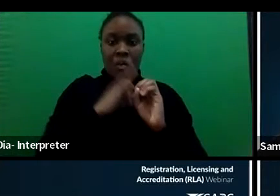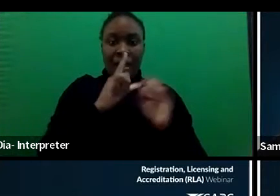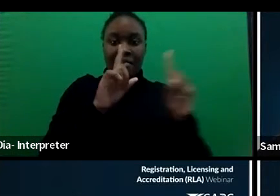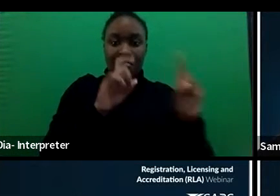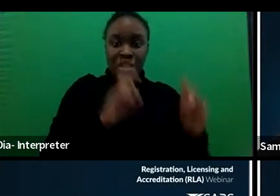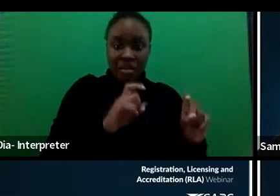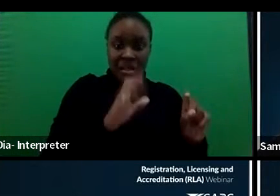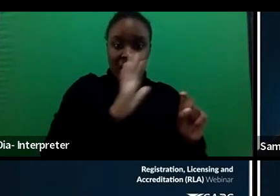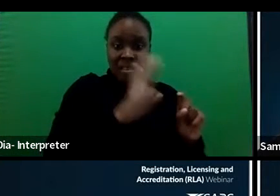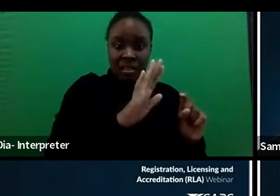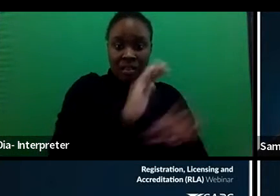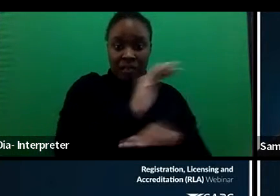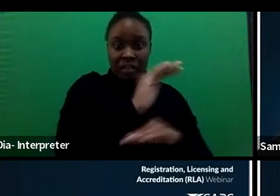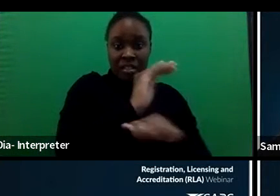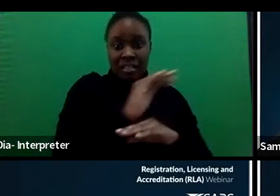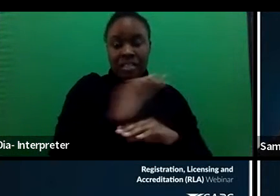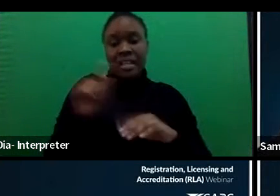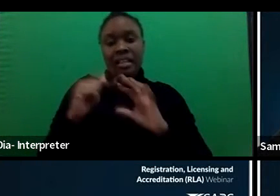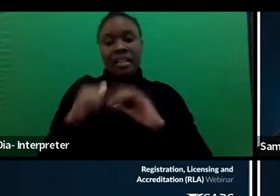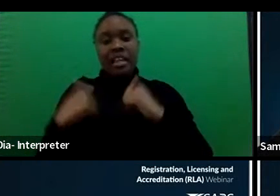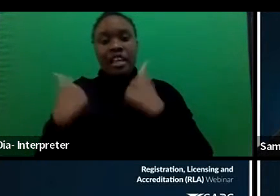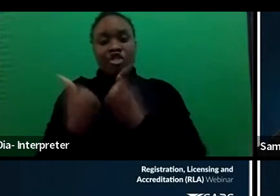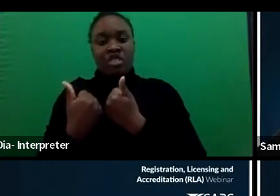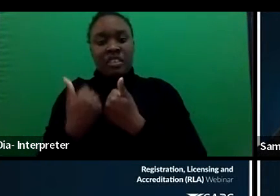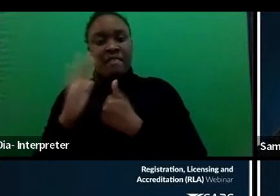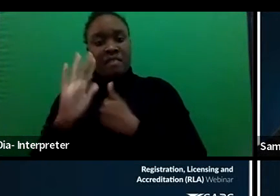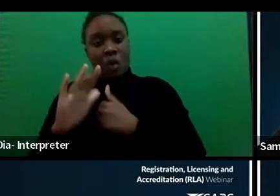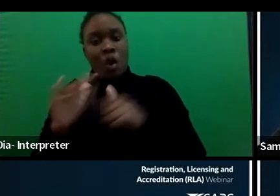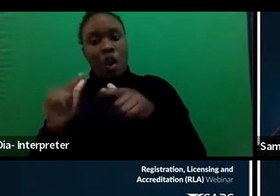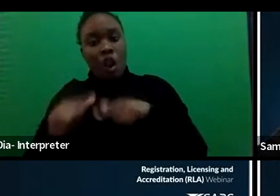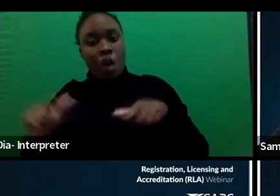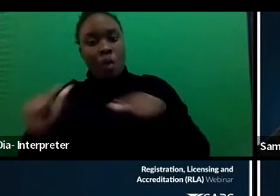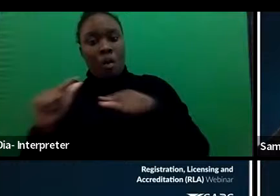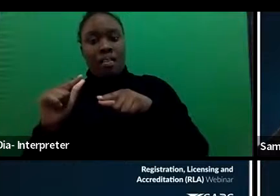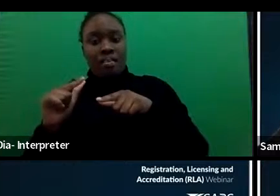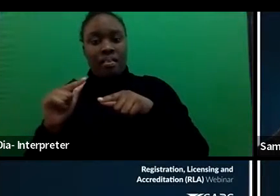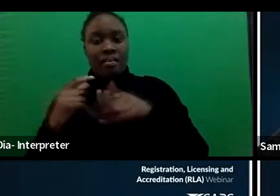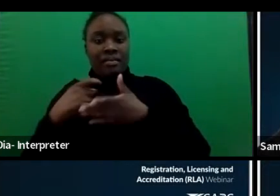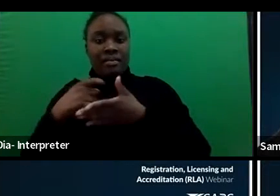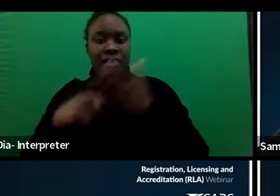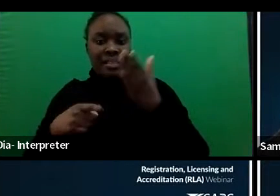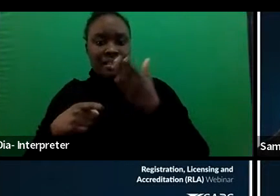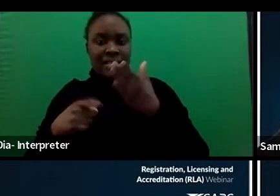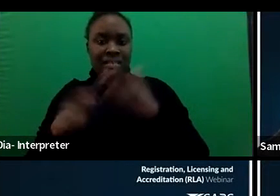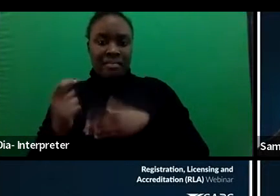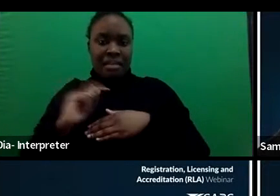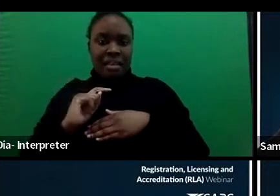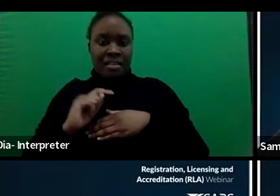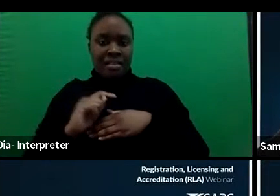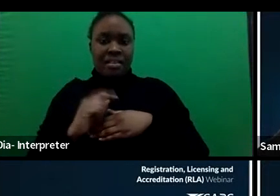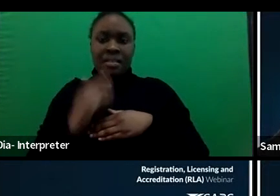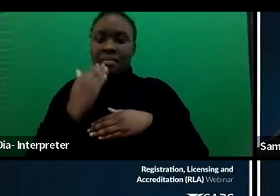and the agency for local taxpayers? I will ask Dashin to lead us on this question.